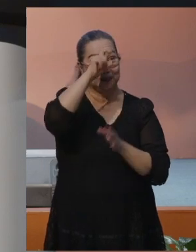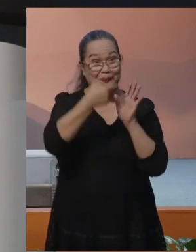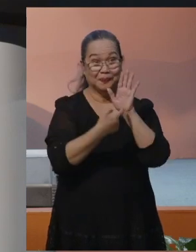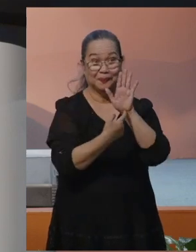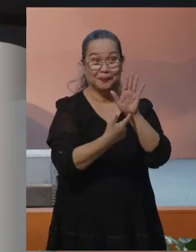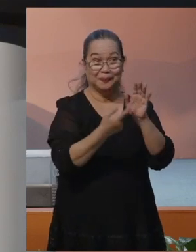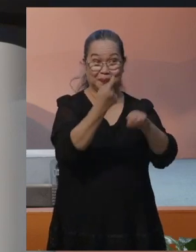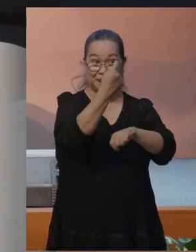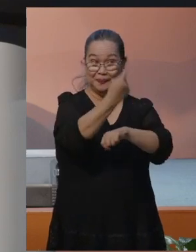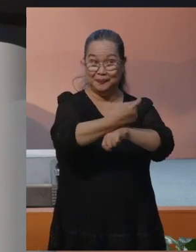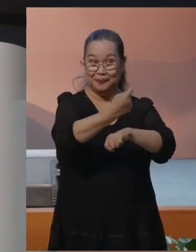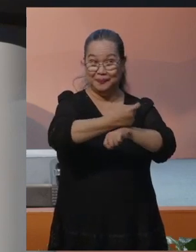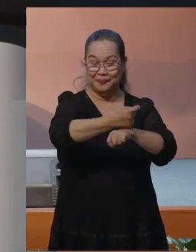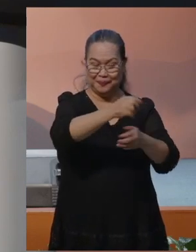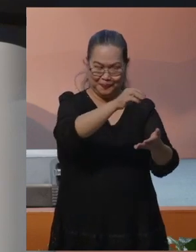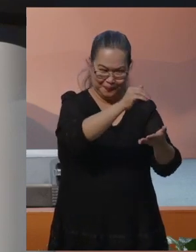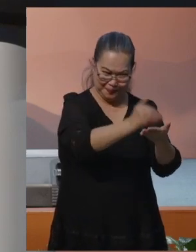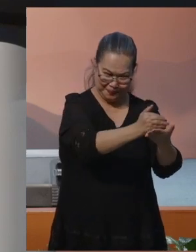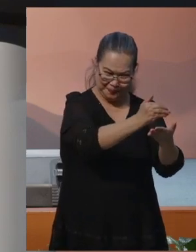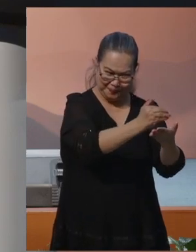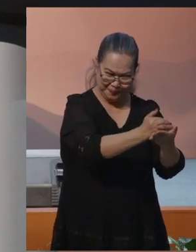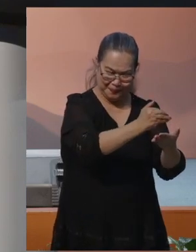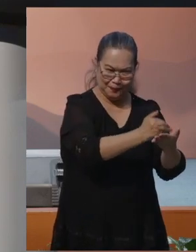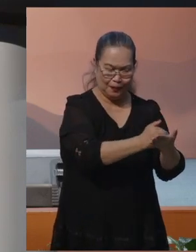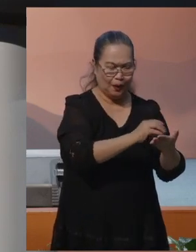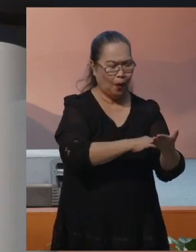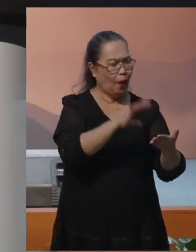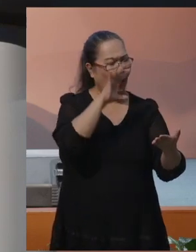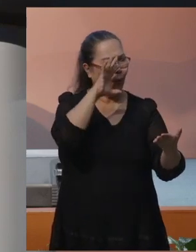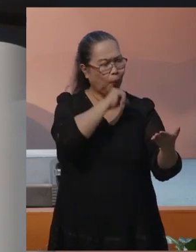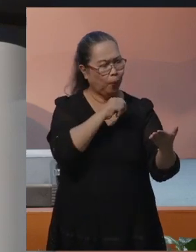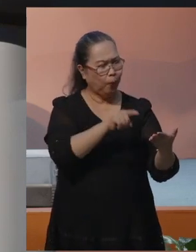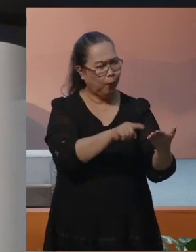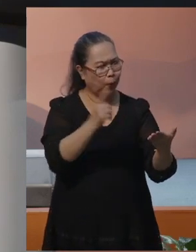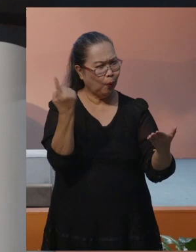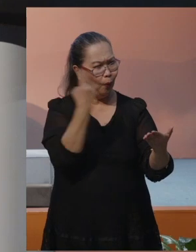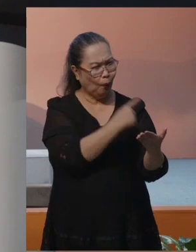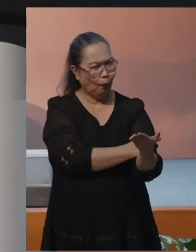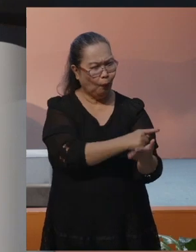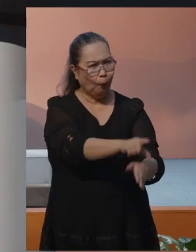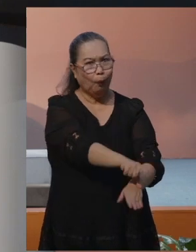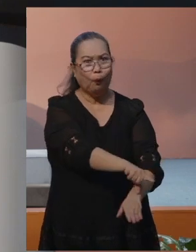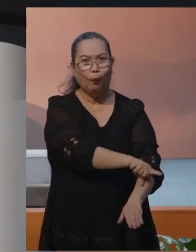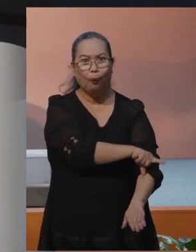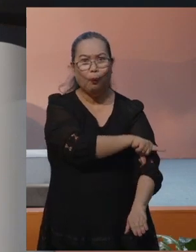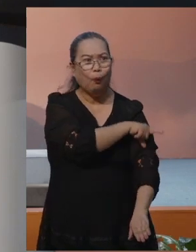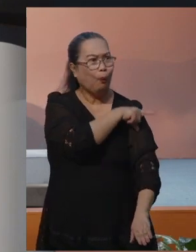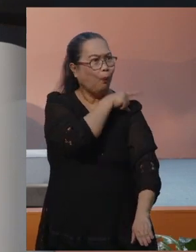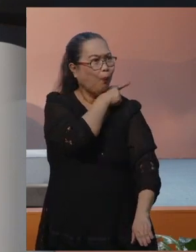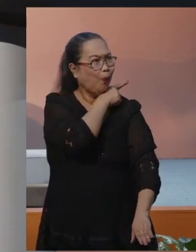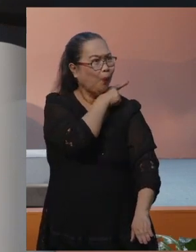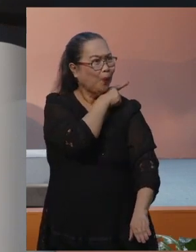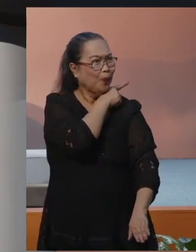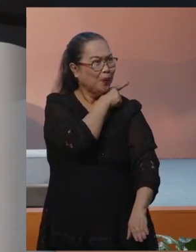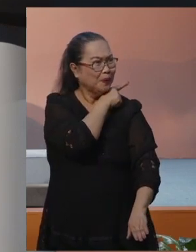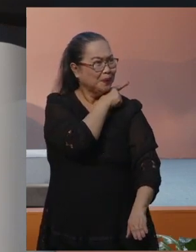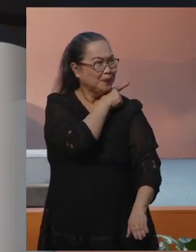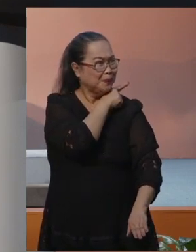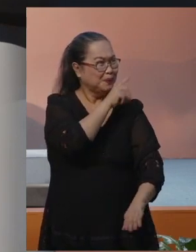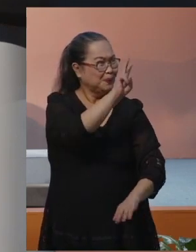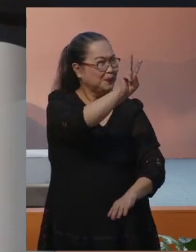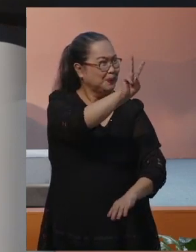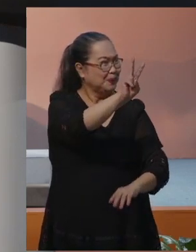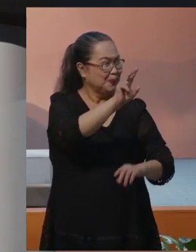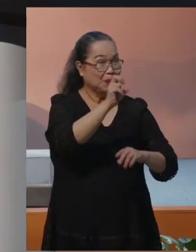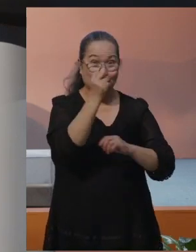temple records and that there he read a strange account of a day that was twice the natural length. Imbis na